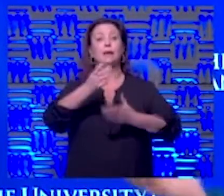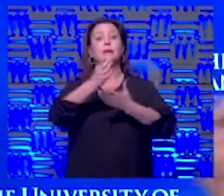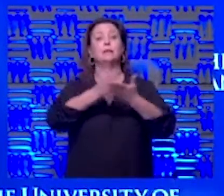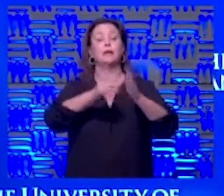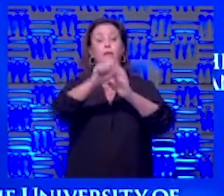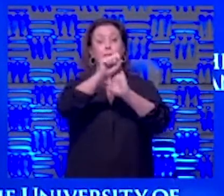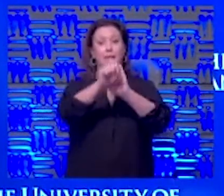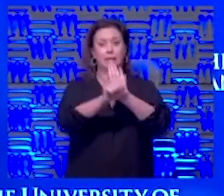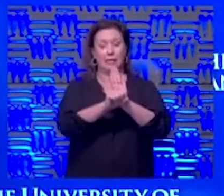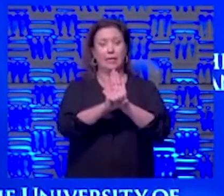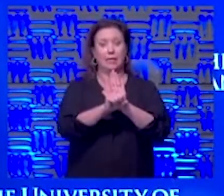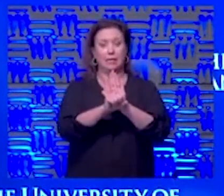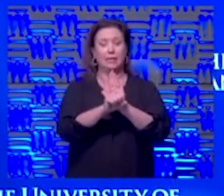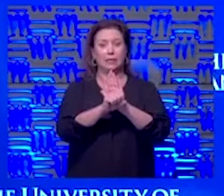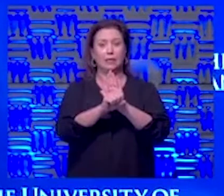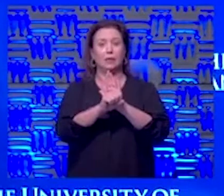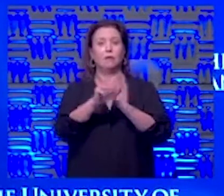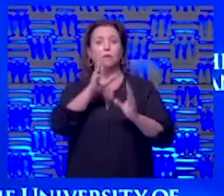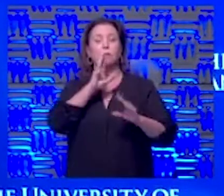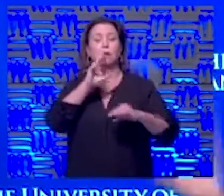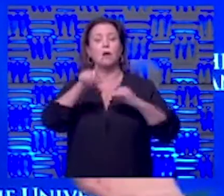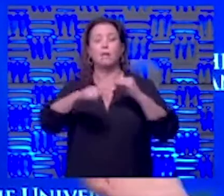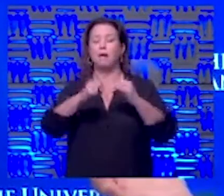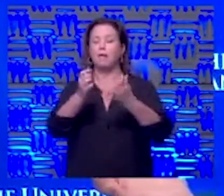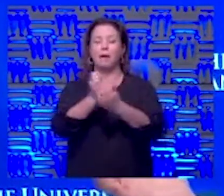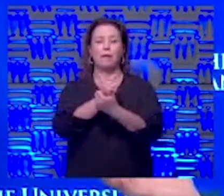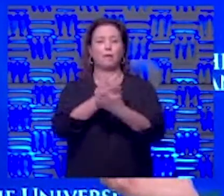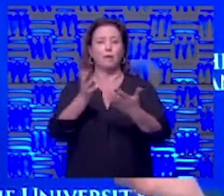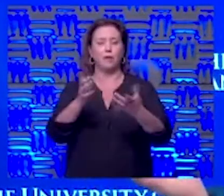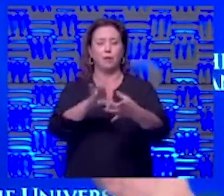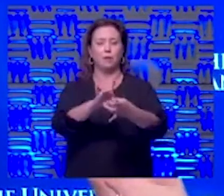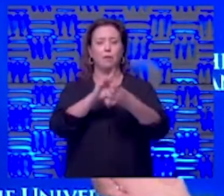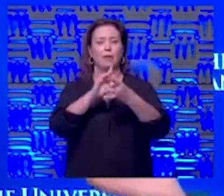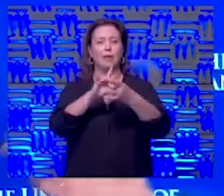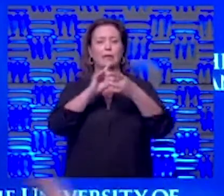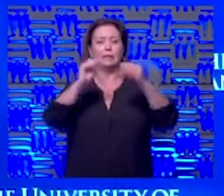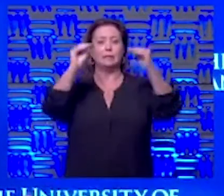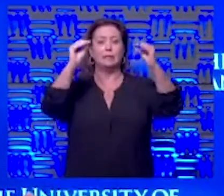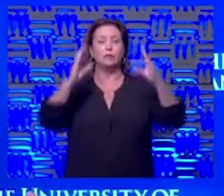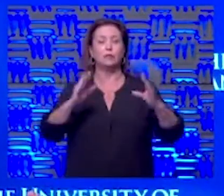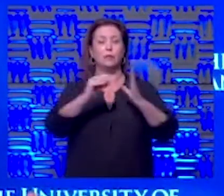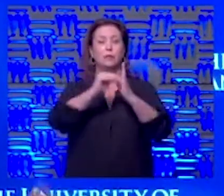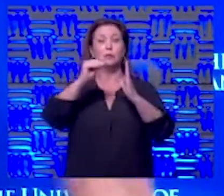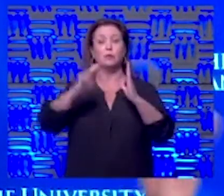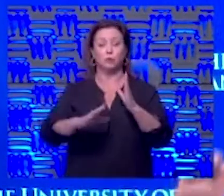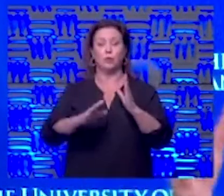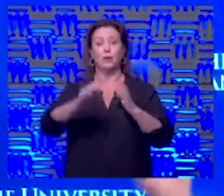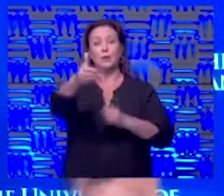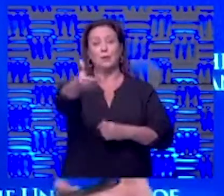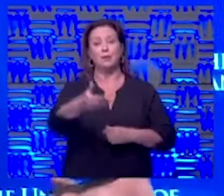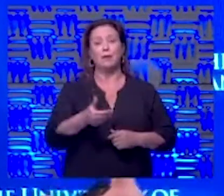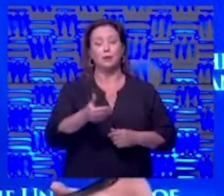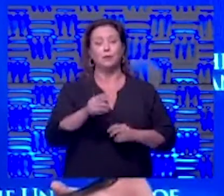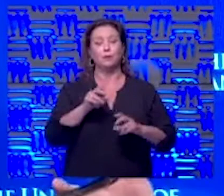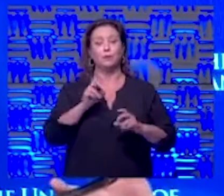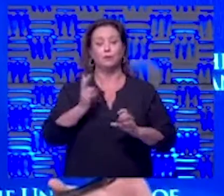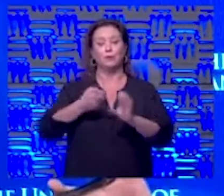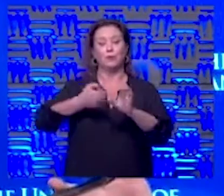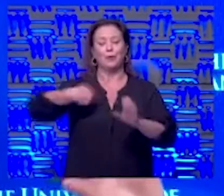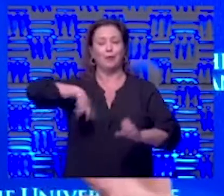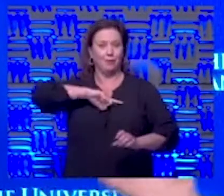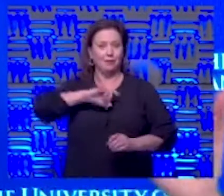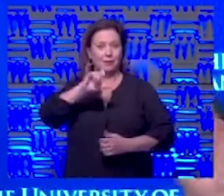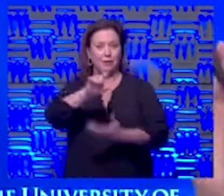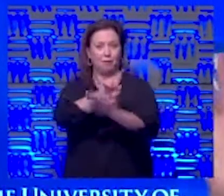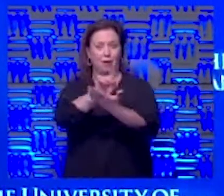state, and we're going to talk about everything related to teachers and students. So we invite you to join us that